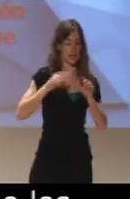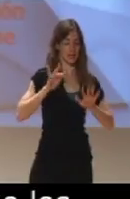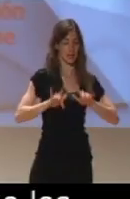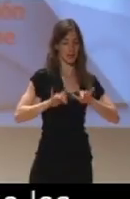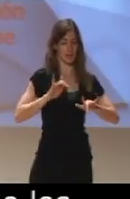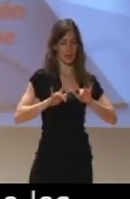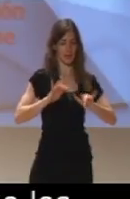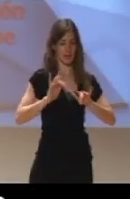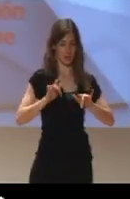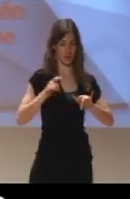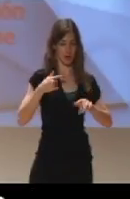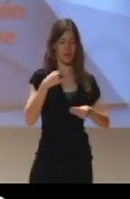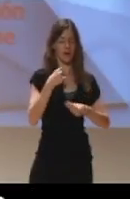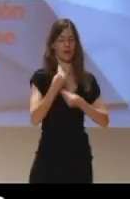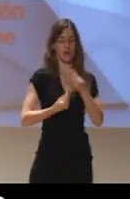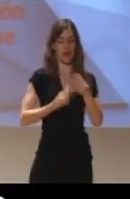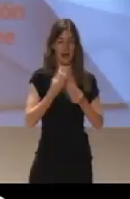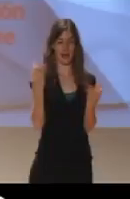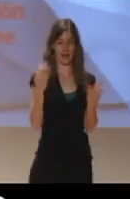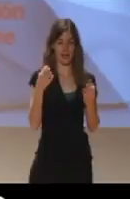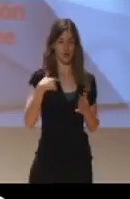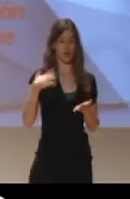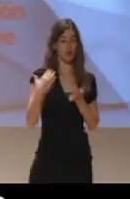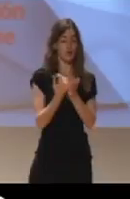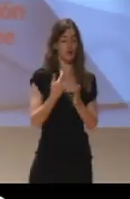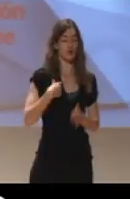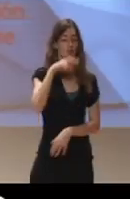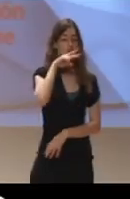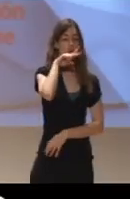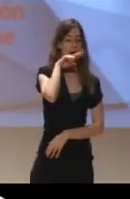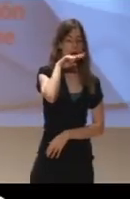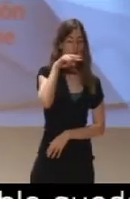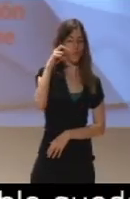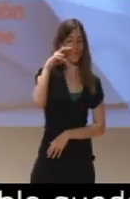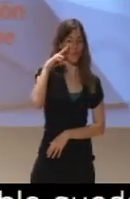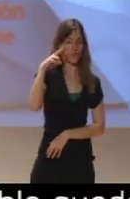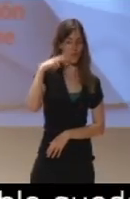professionals who are typing